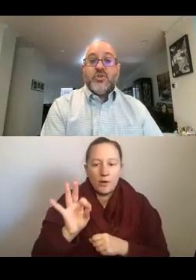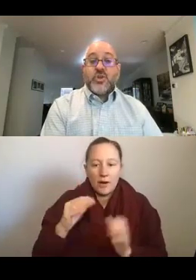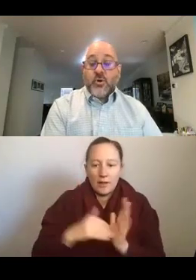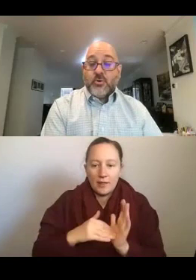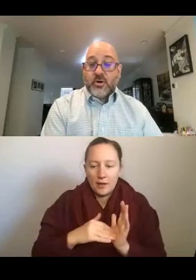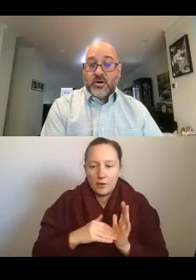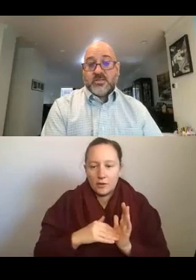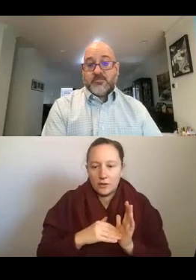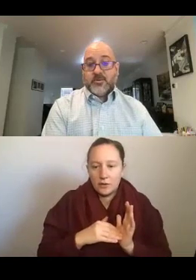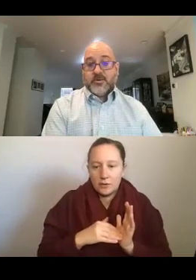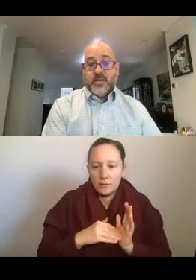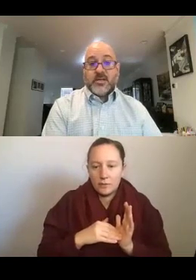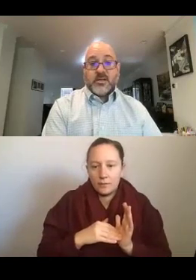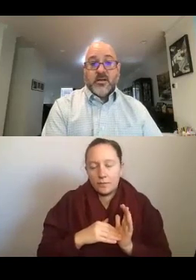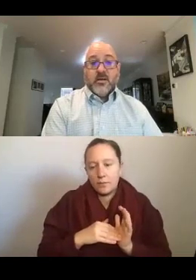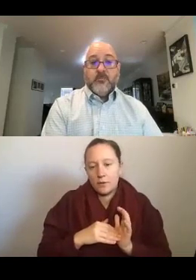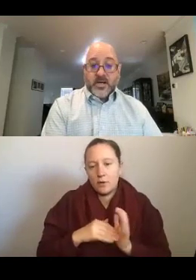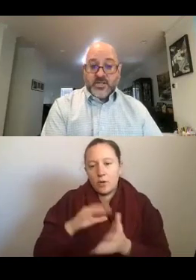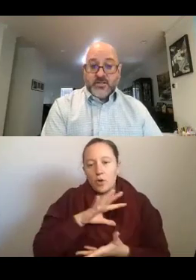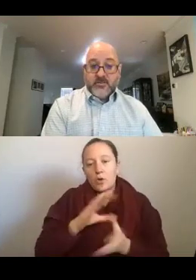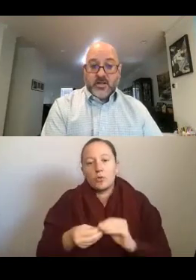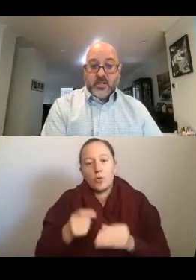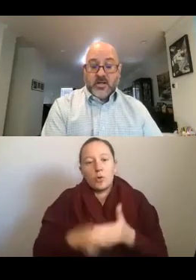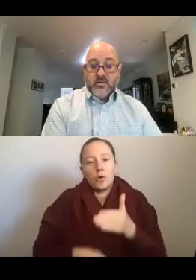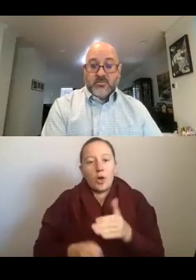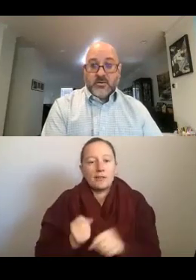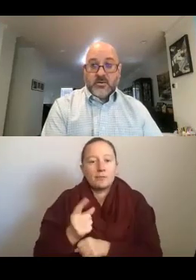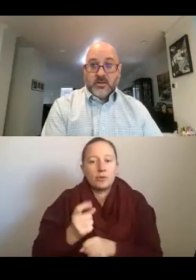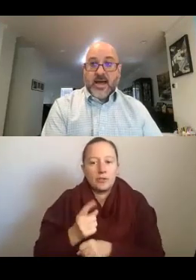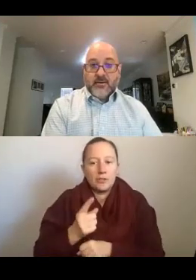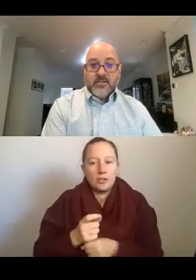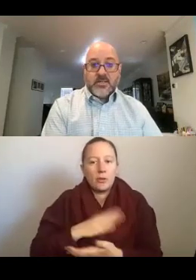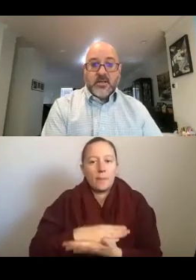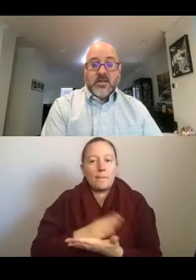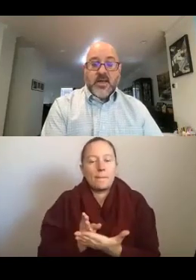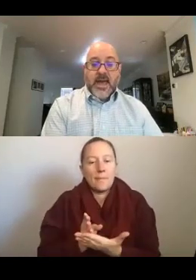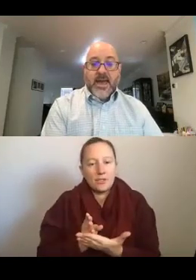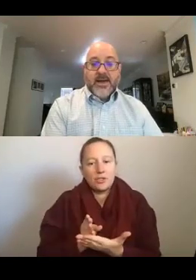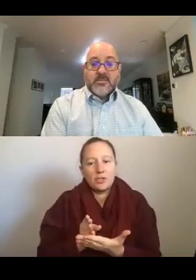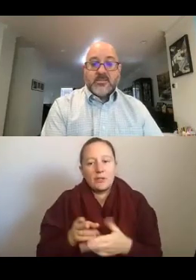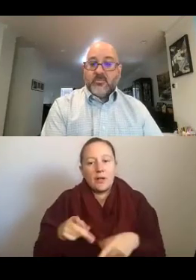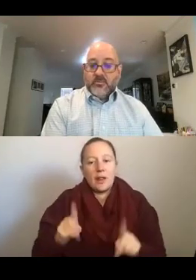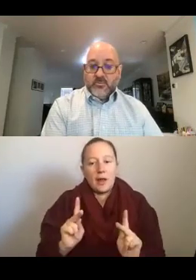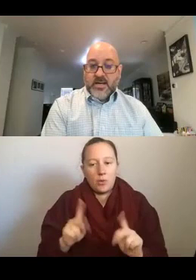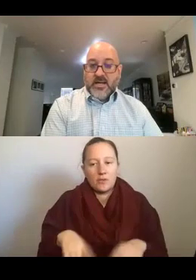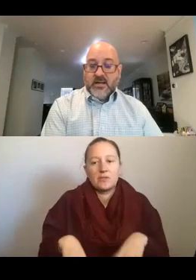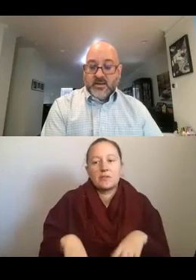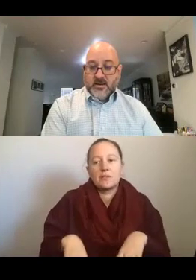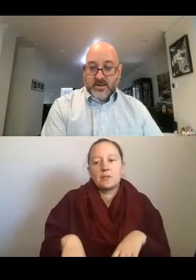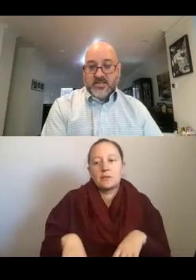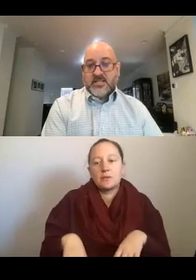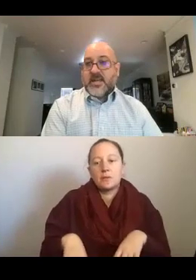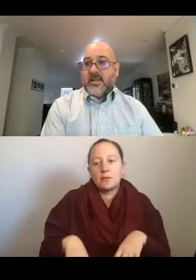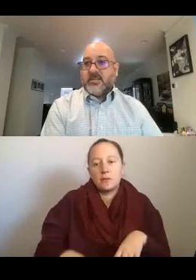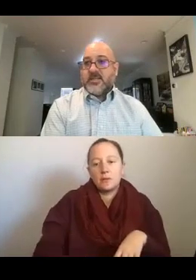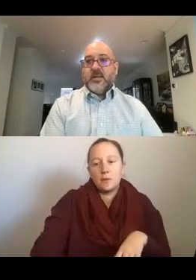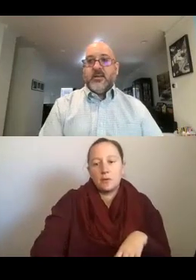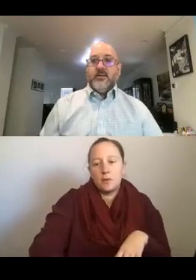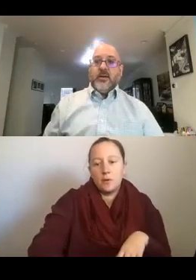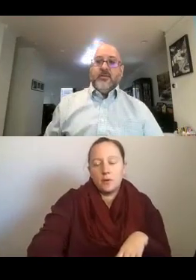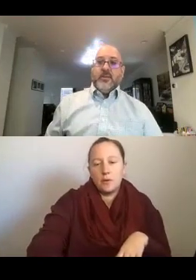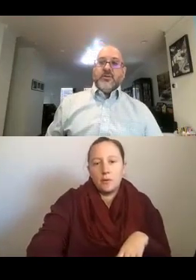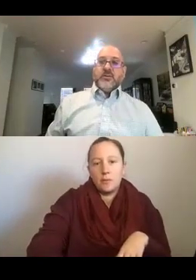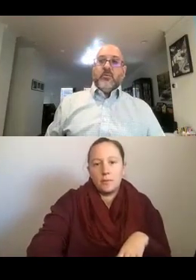$249,000 total cost per year budget allowance, and this is again